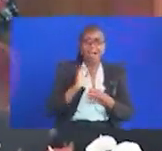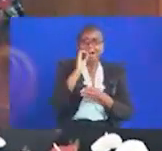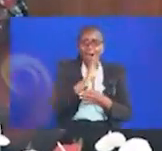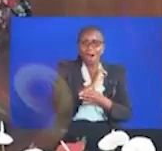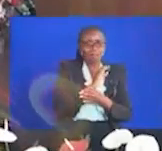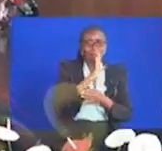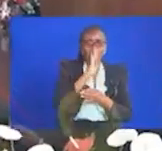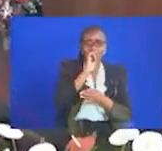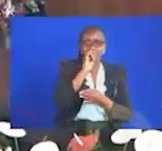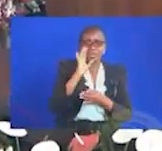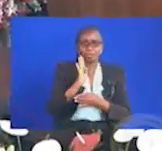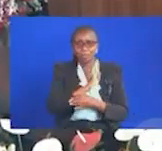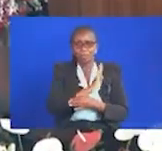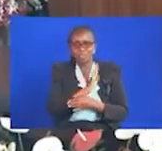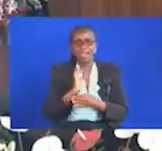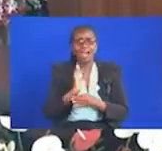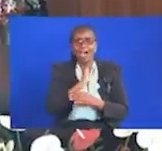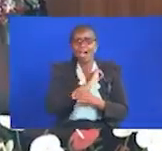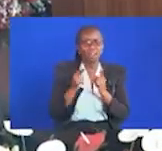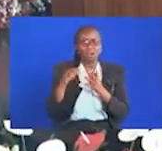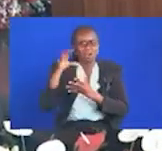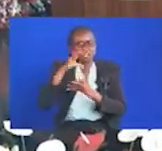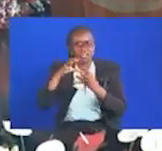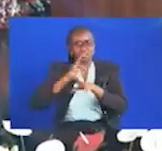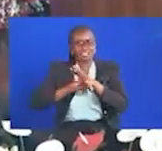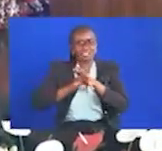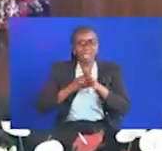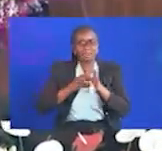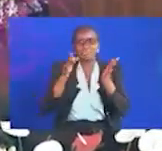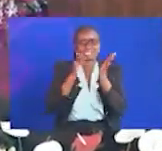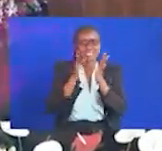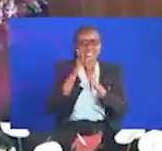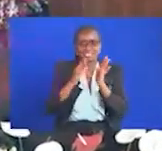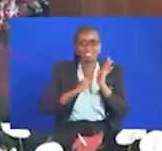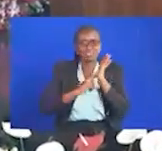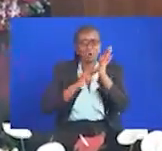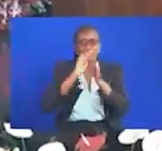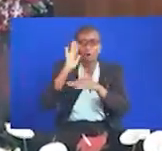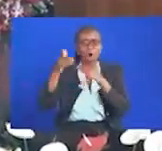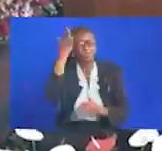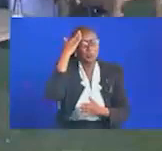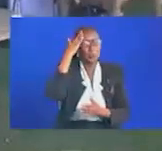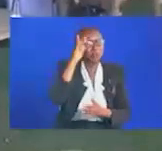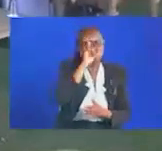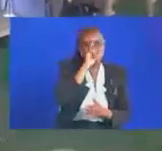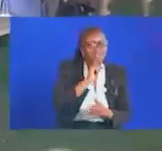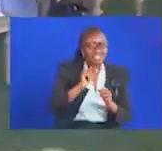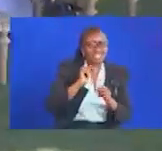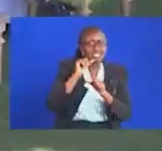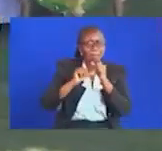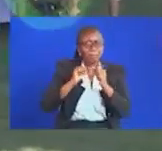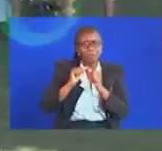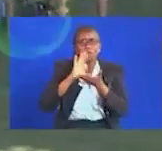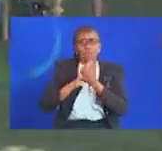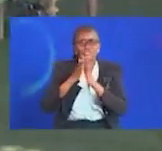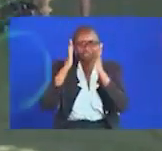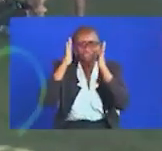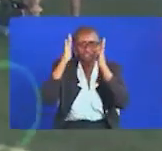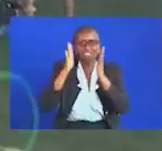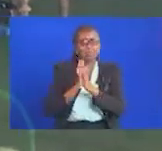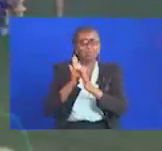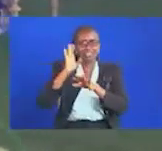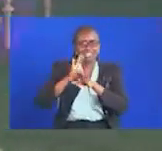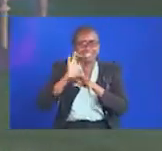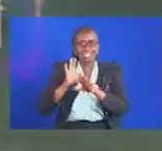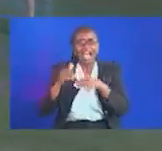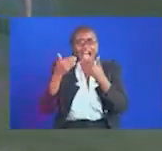billboards, our mass media, Jesus revealed. All the confusion about what we believe, what denomination, the moment Jesus the